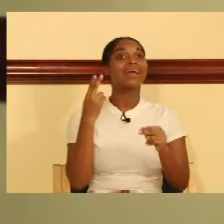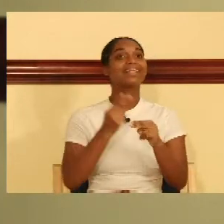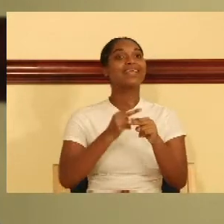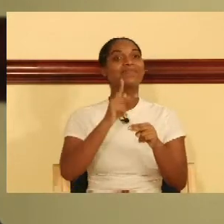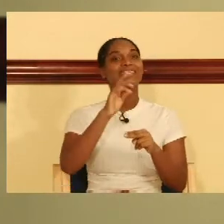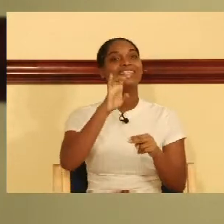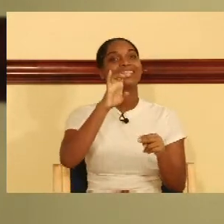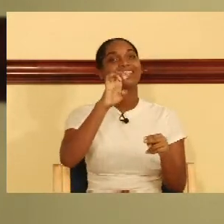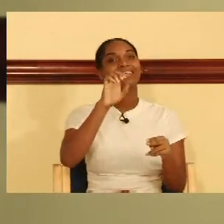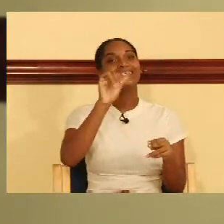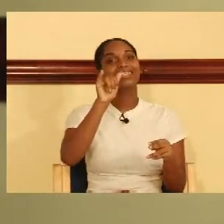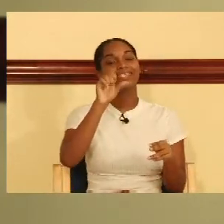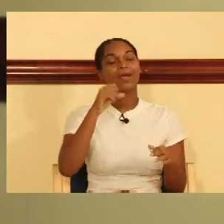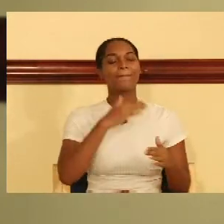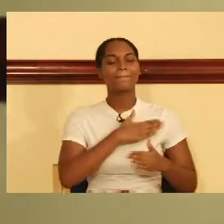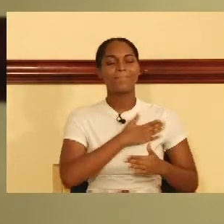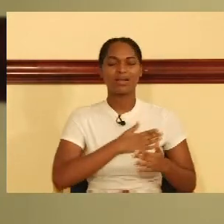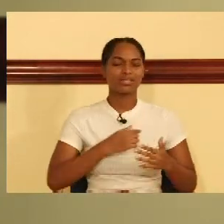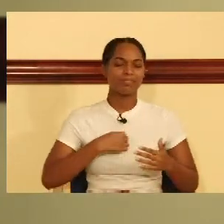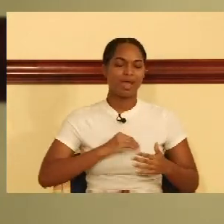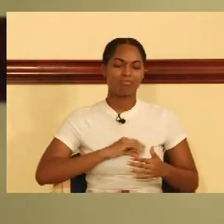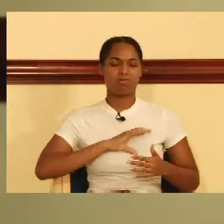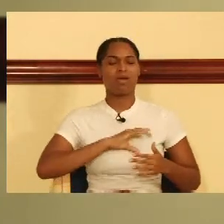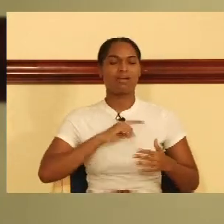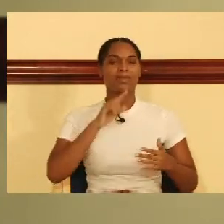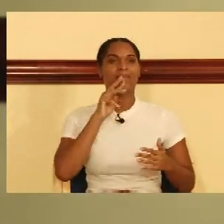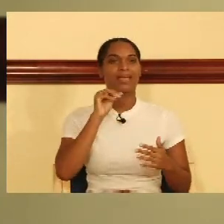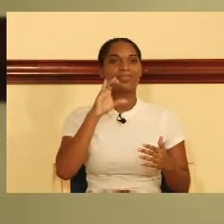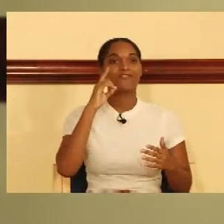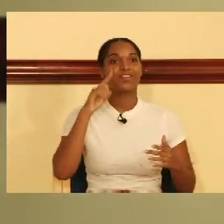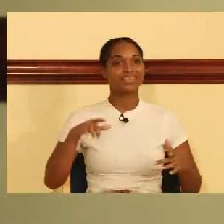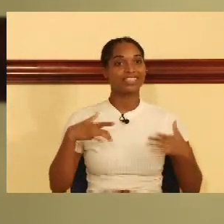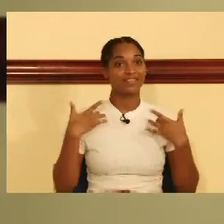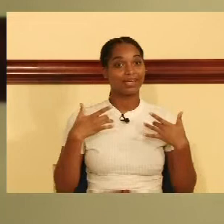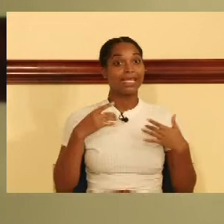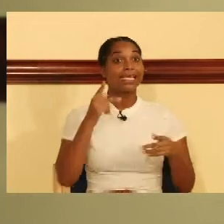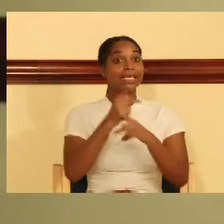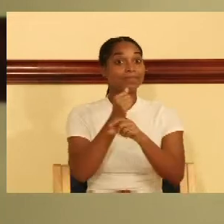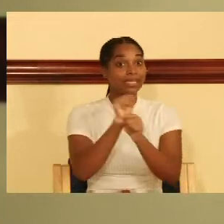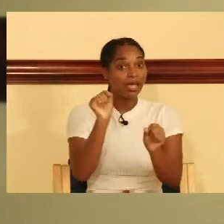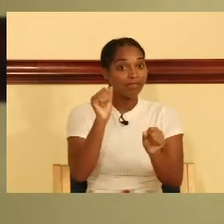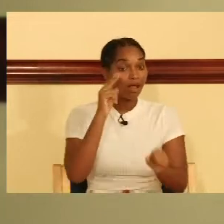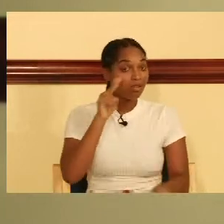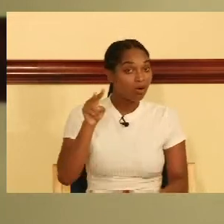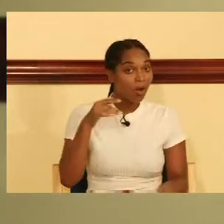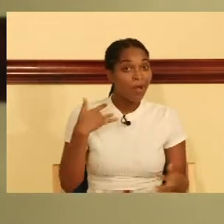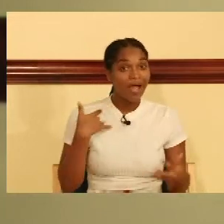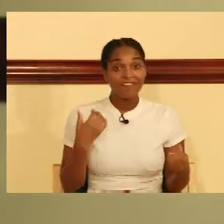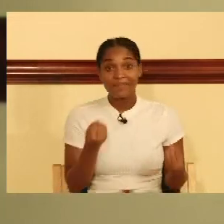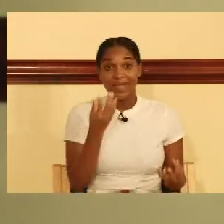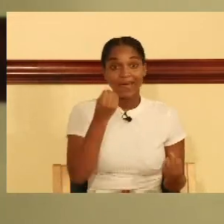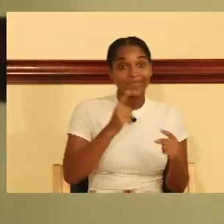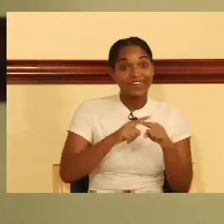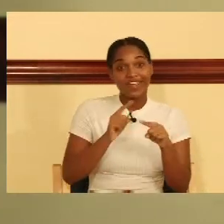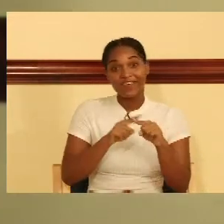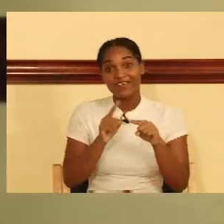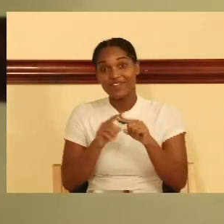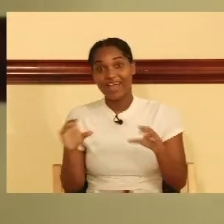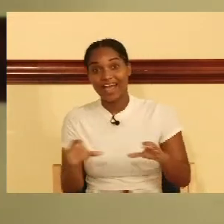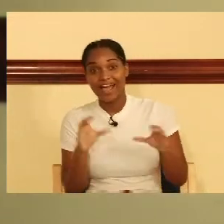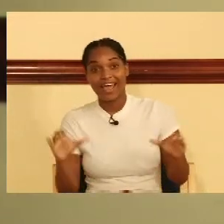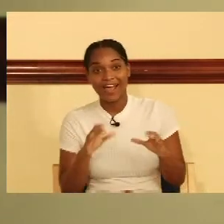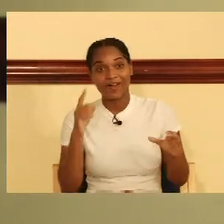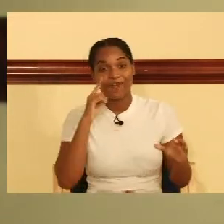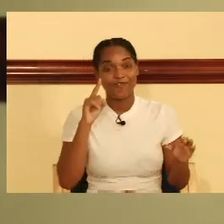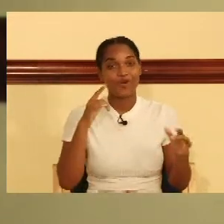The pleasure has been mine to be the moderator for this function. Of course, keep safe and look out. We have many more activities surrounding Youth Month for